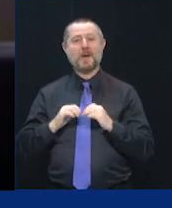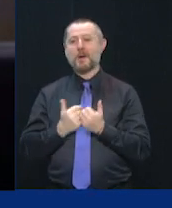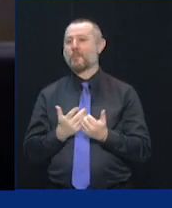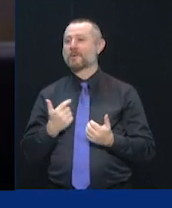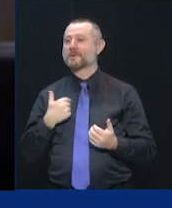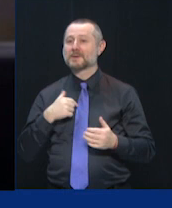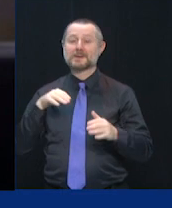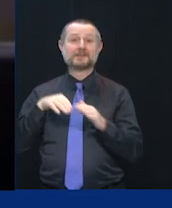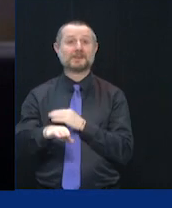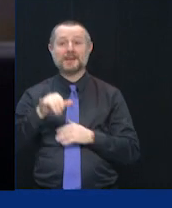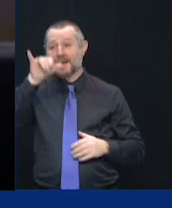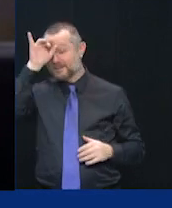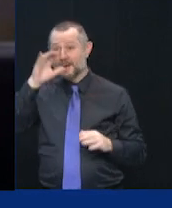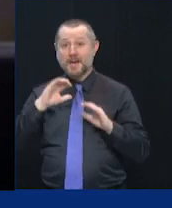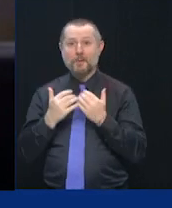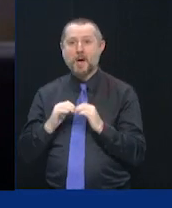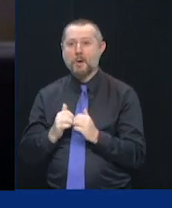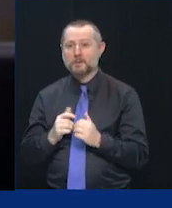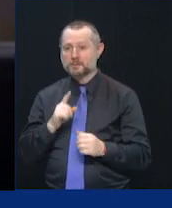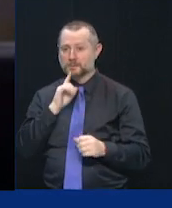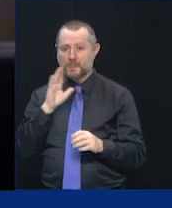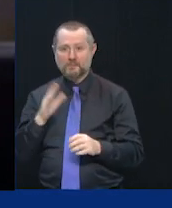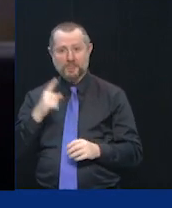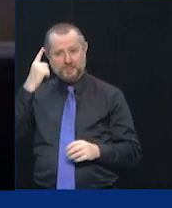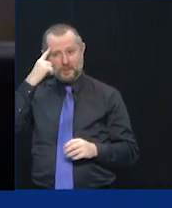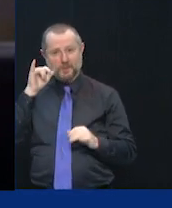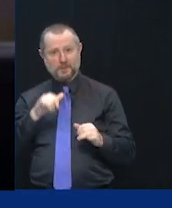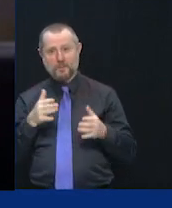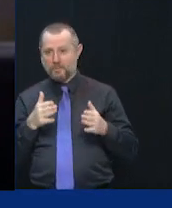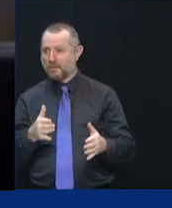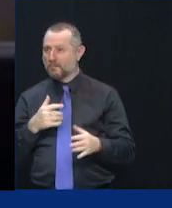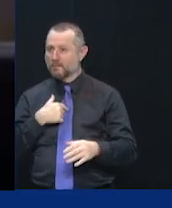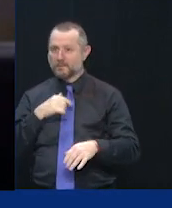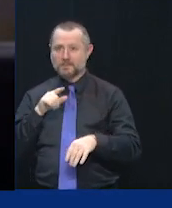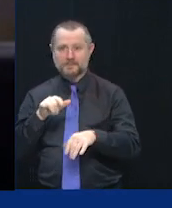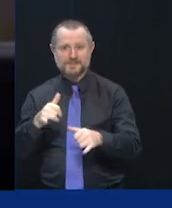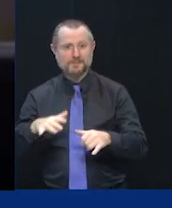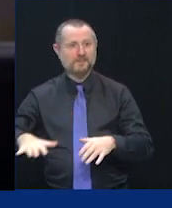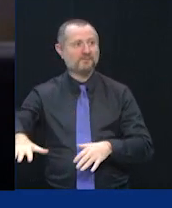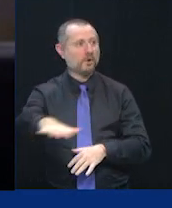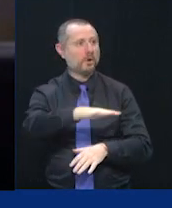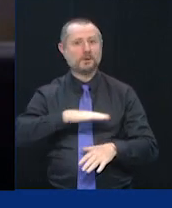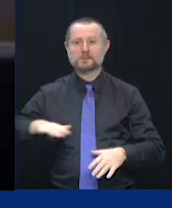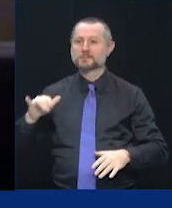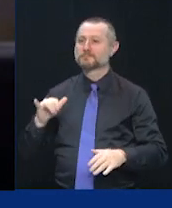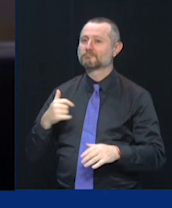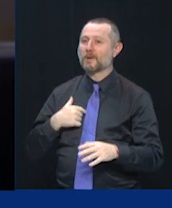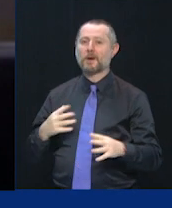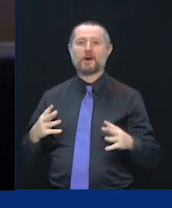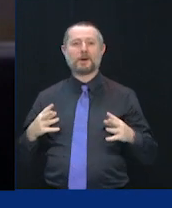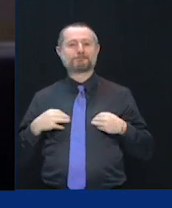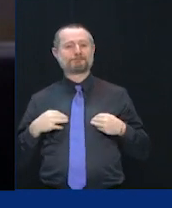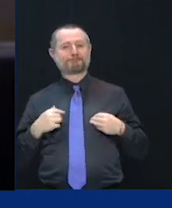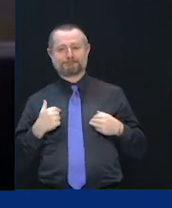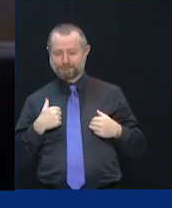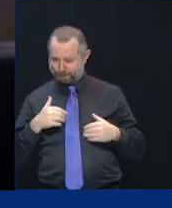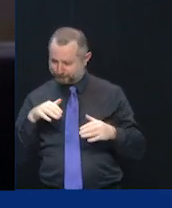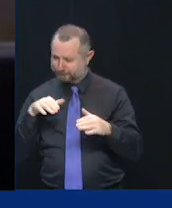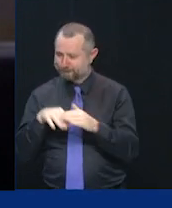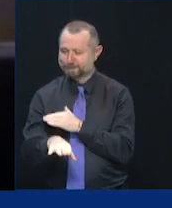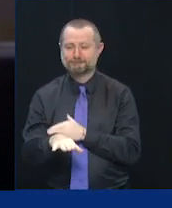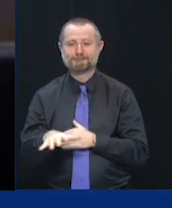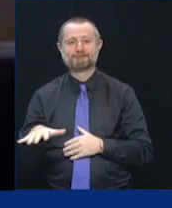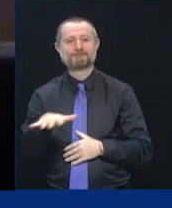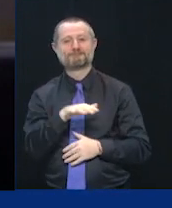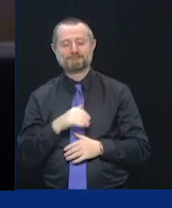kid. I never thought it was going to be this way, but I'll take it. I've said to everyone who's going to